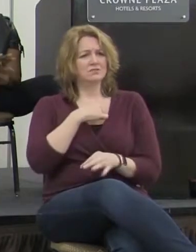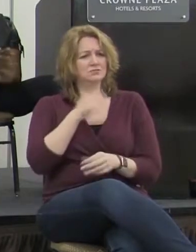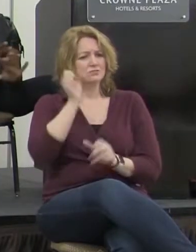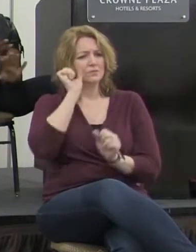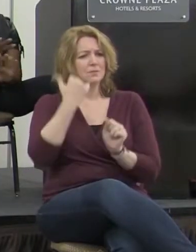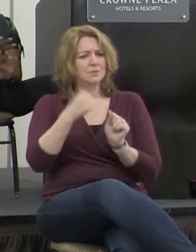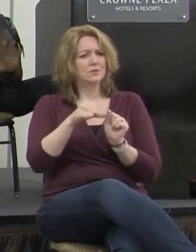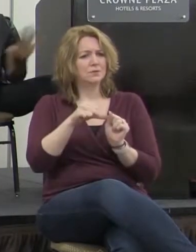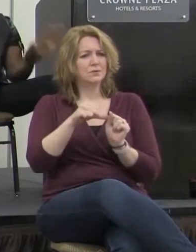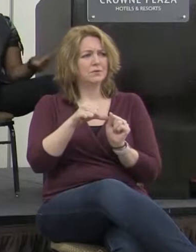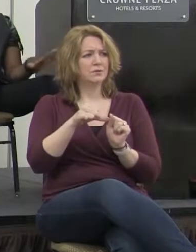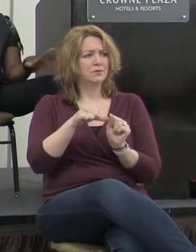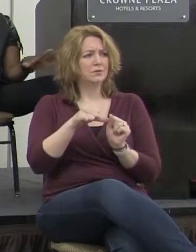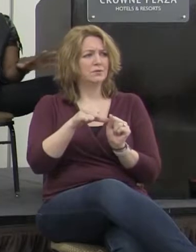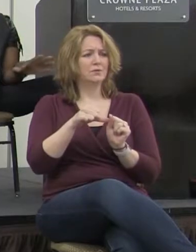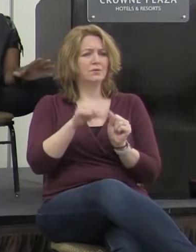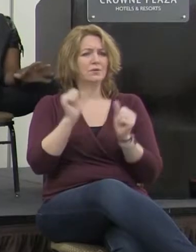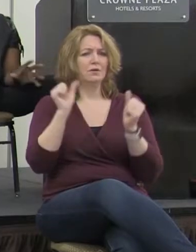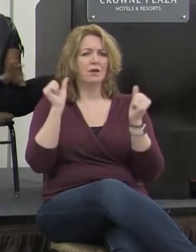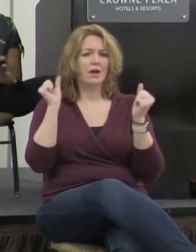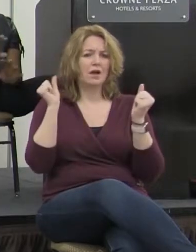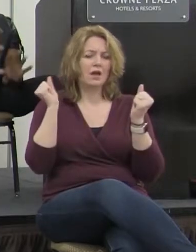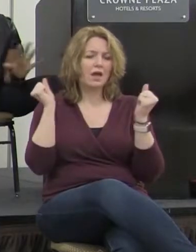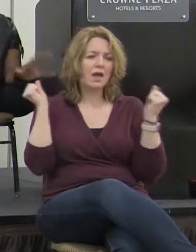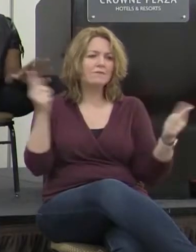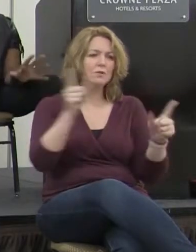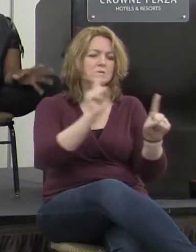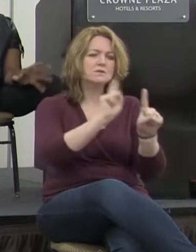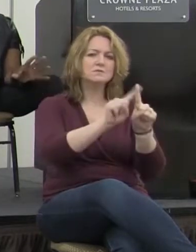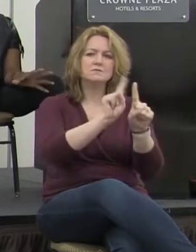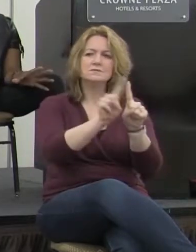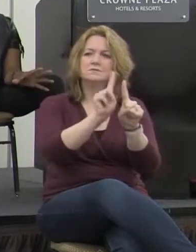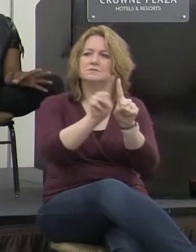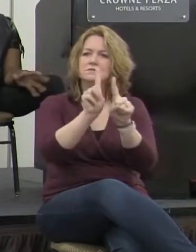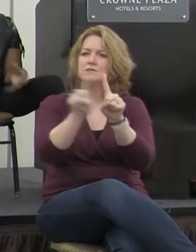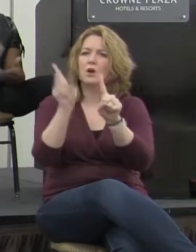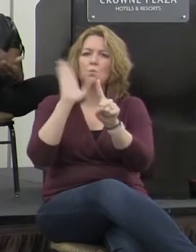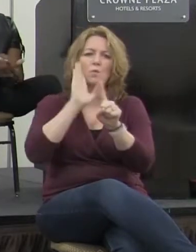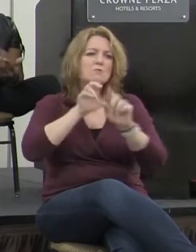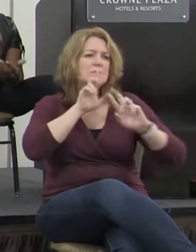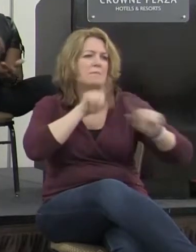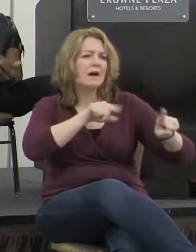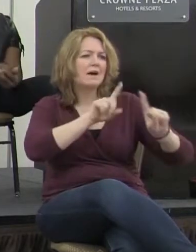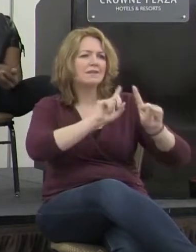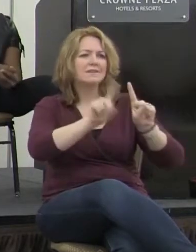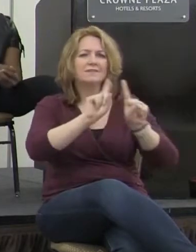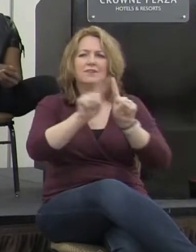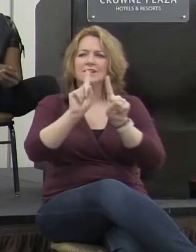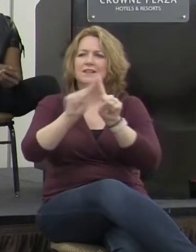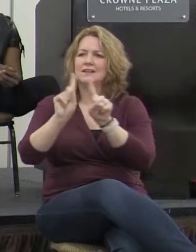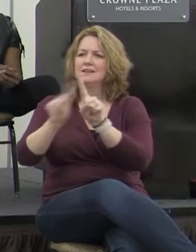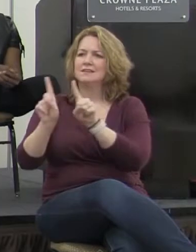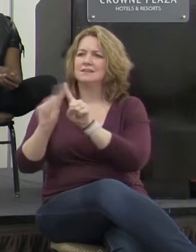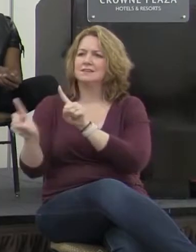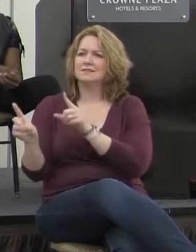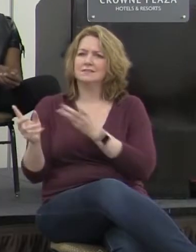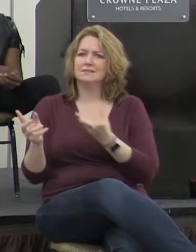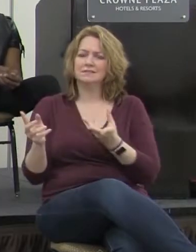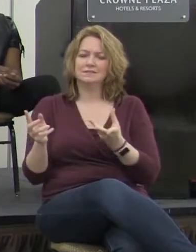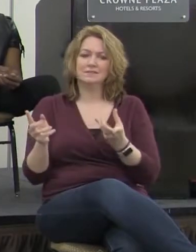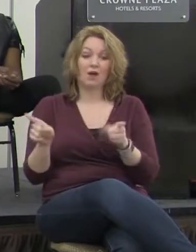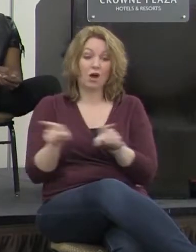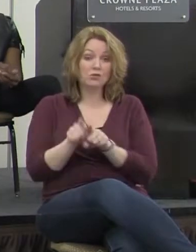that everyone's individual and it's going to react differently. I think it also has to do with